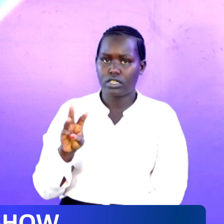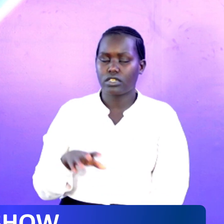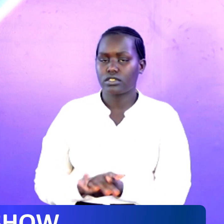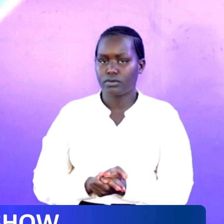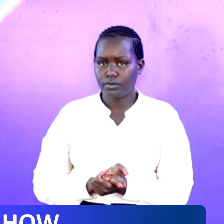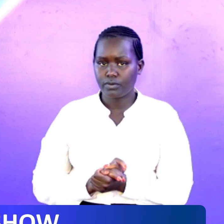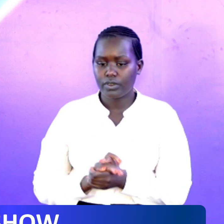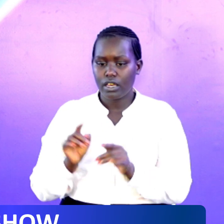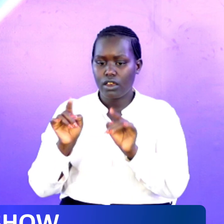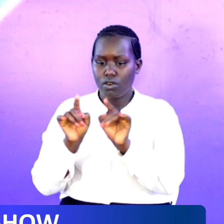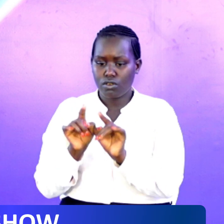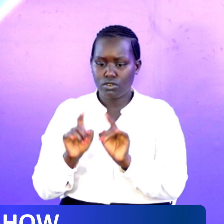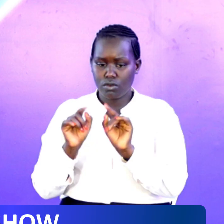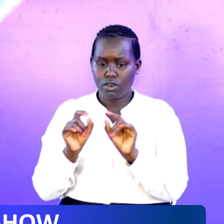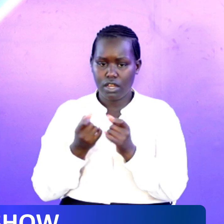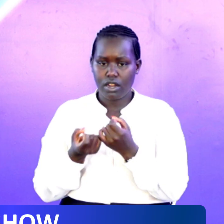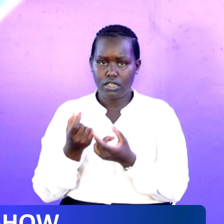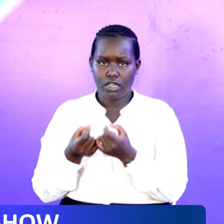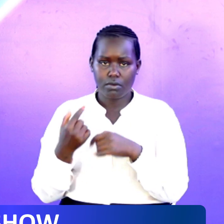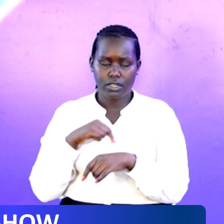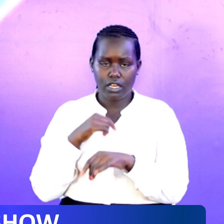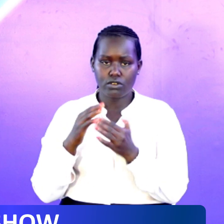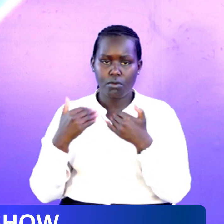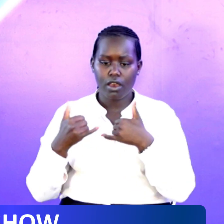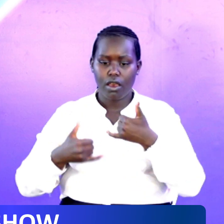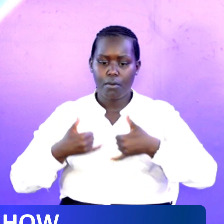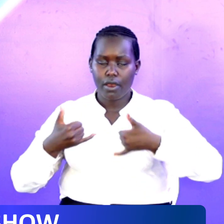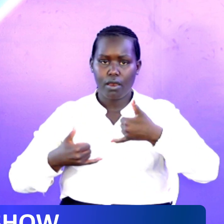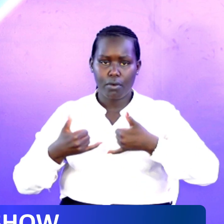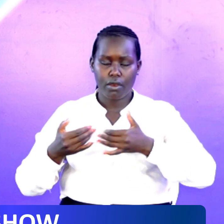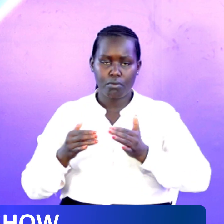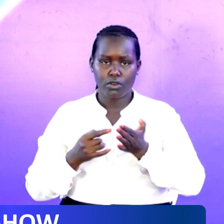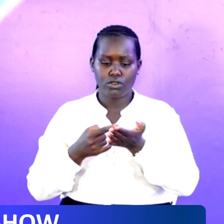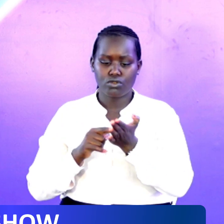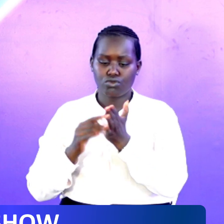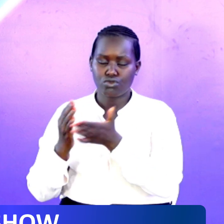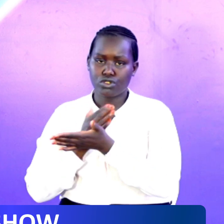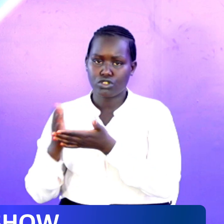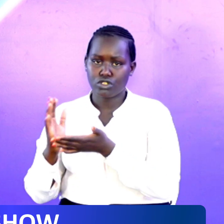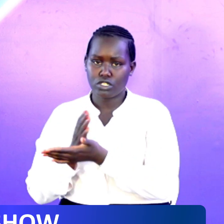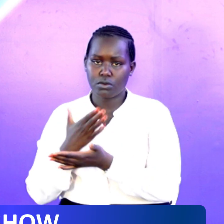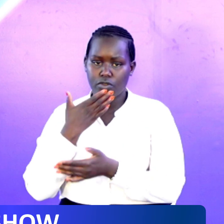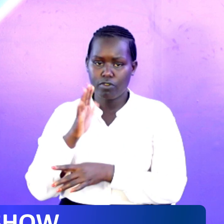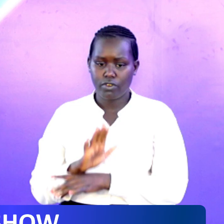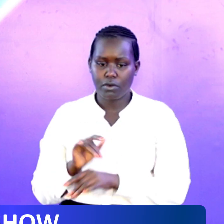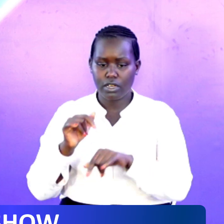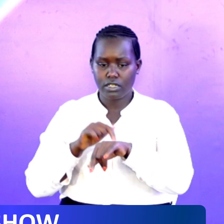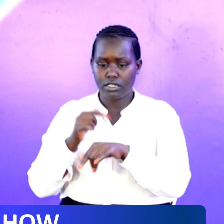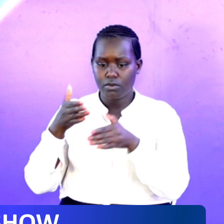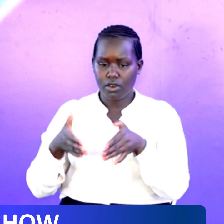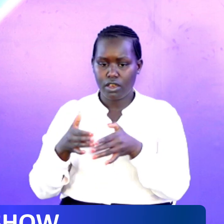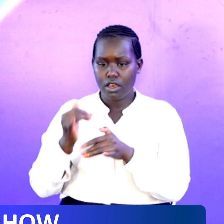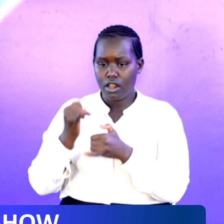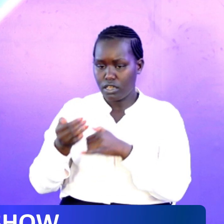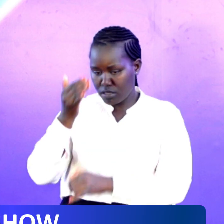www.sciencetv.co.ke. You can SMS us or WhatsApp us, and we'll be glad to sample some of your feedback. Prof, yes. When you were here last on Monday,